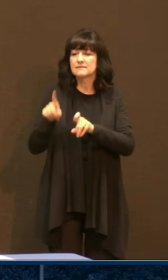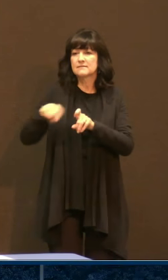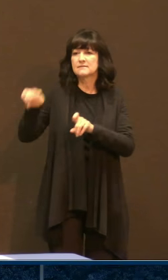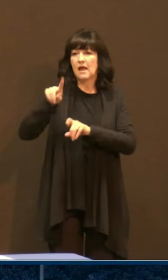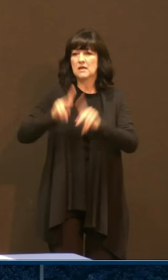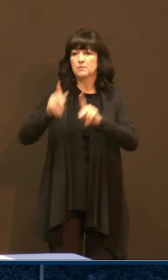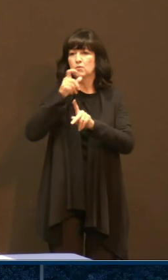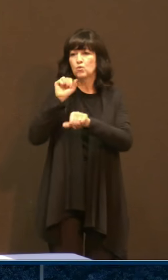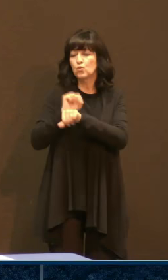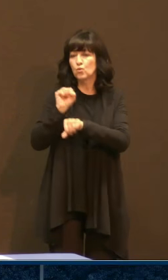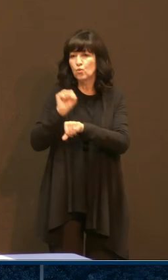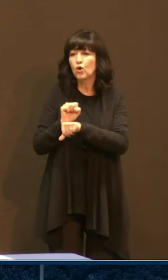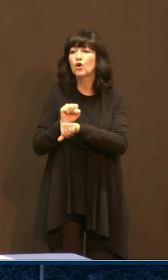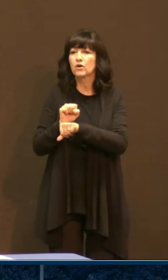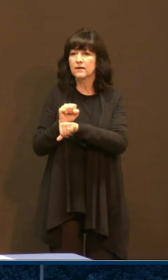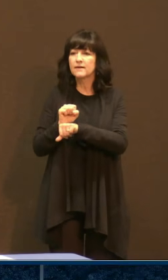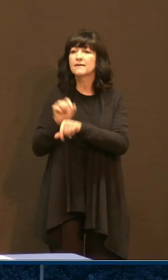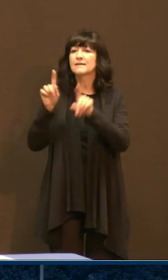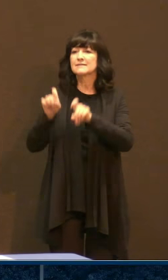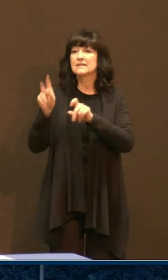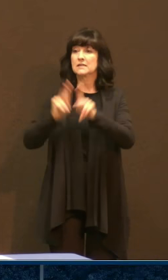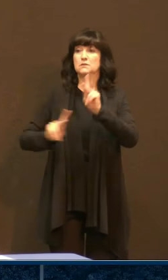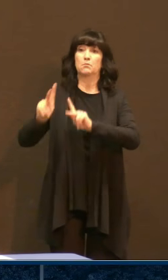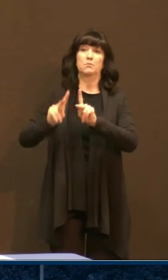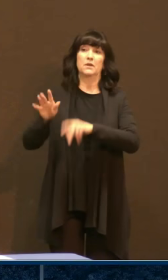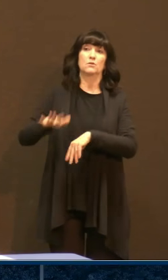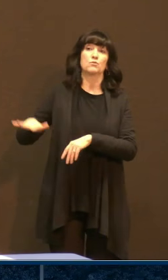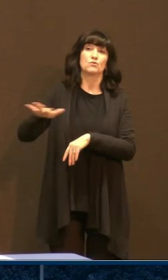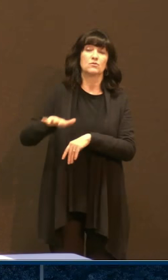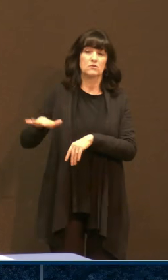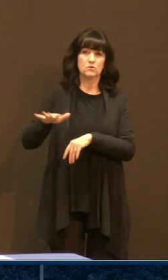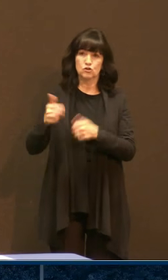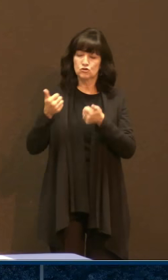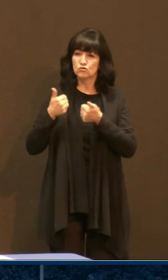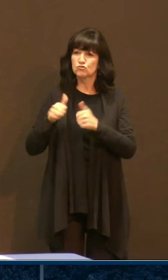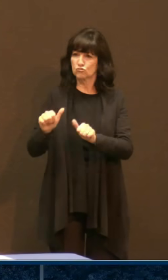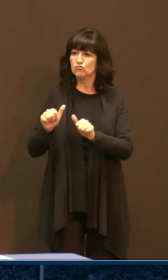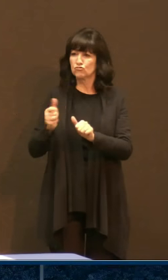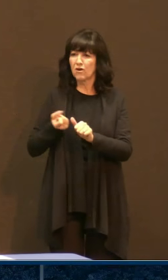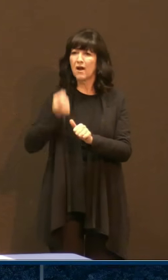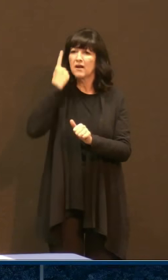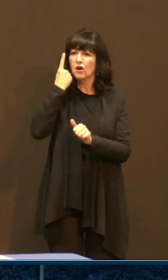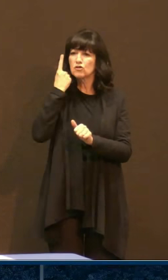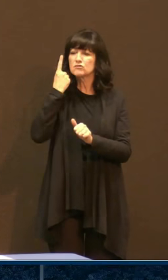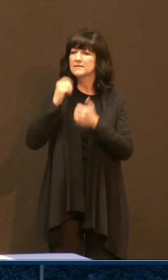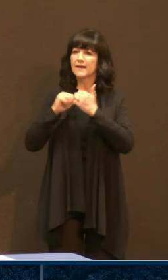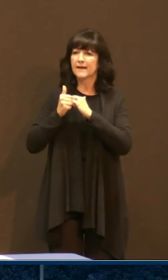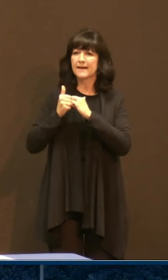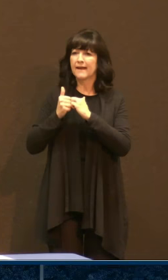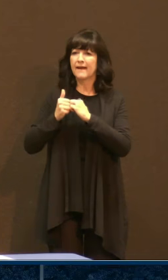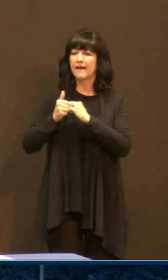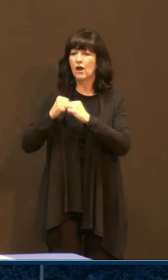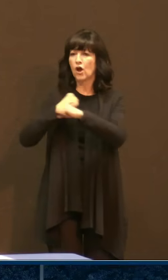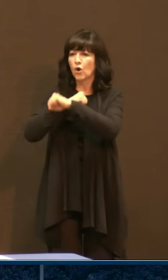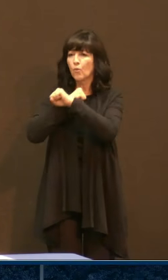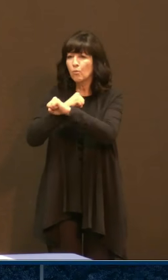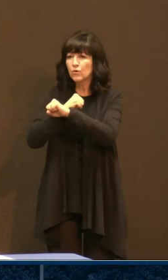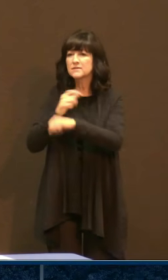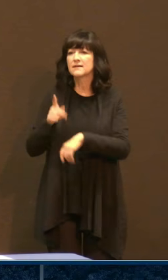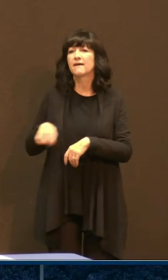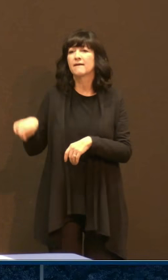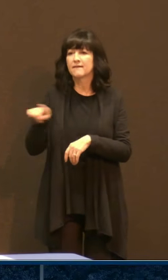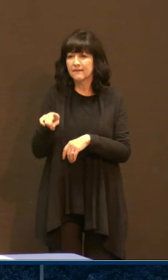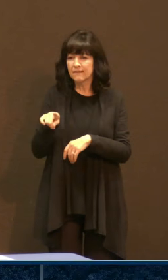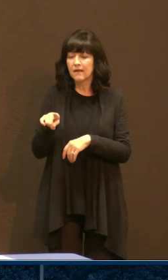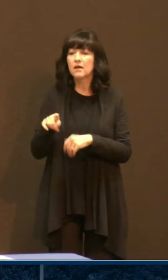to deploy our resources to try to get our arms around the spread and to protect families and residents